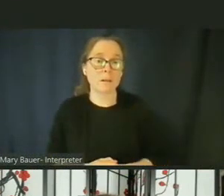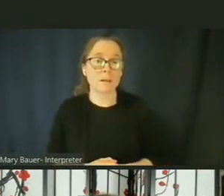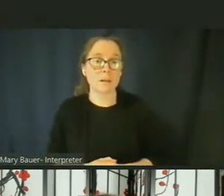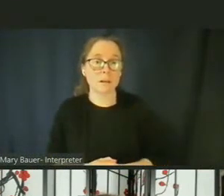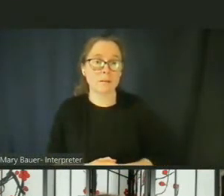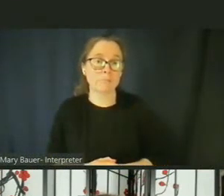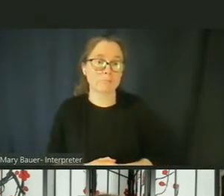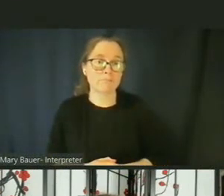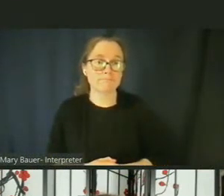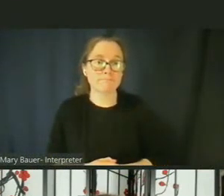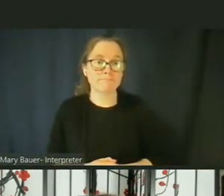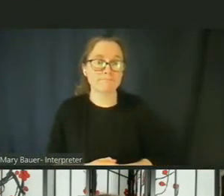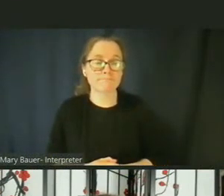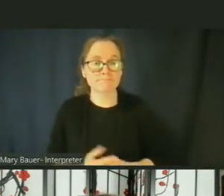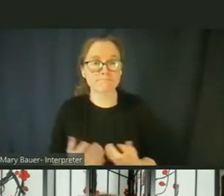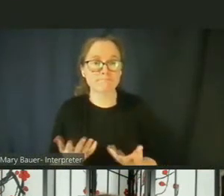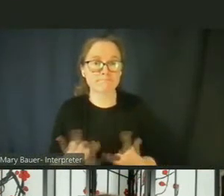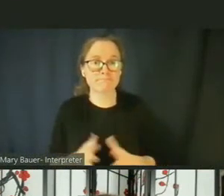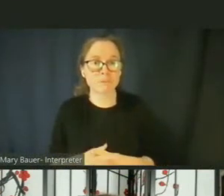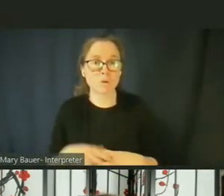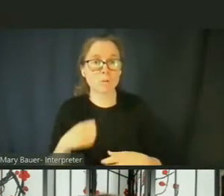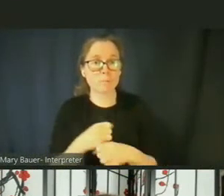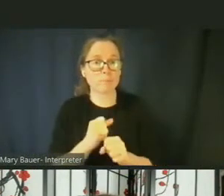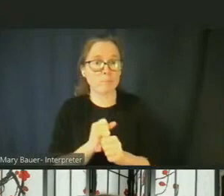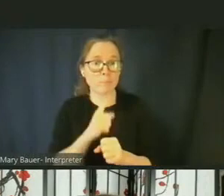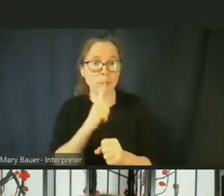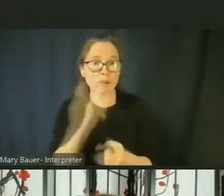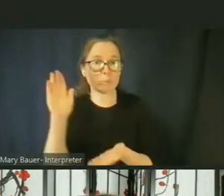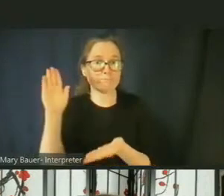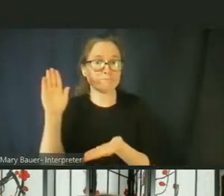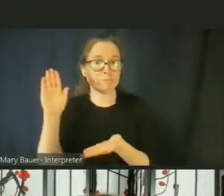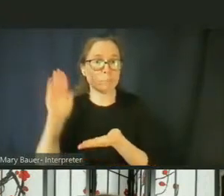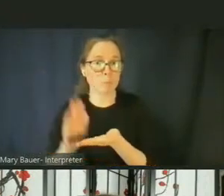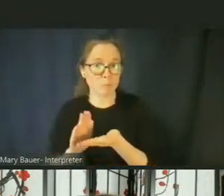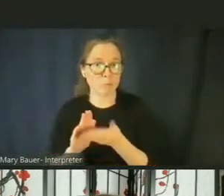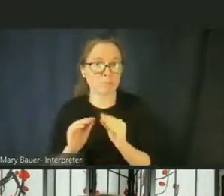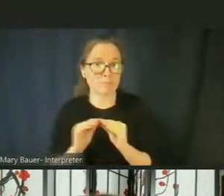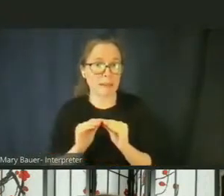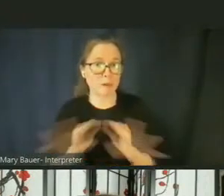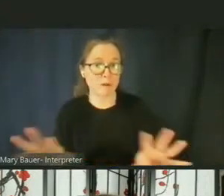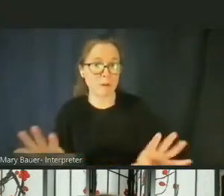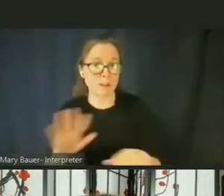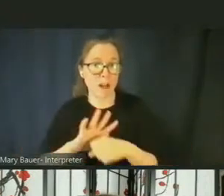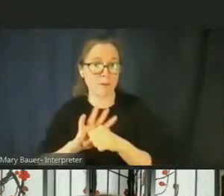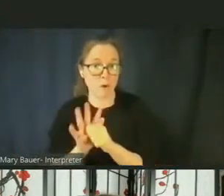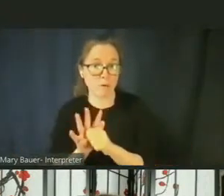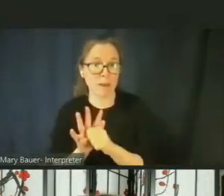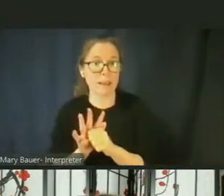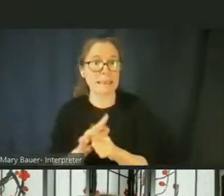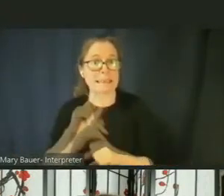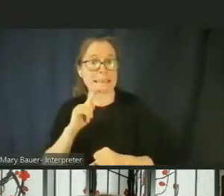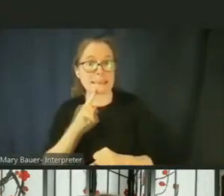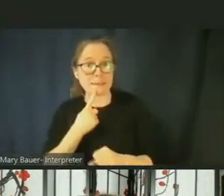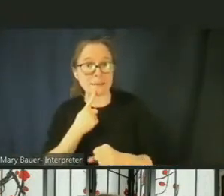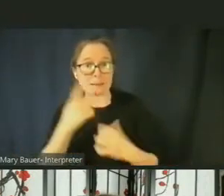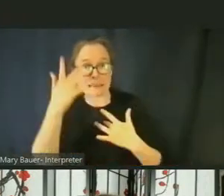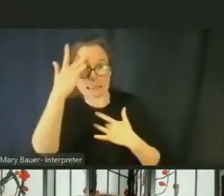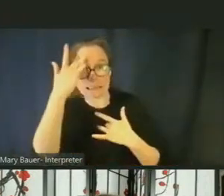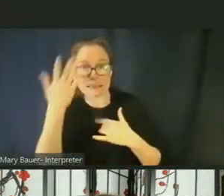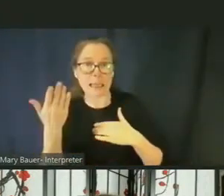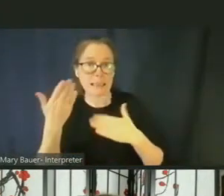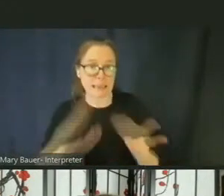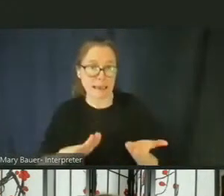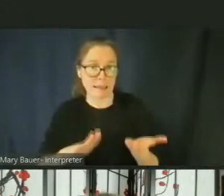vaccine are to talk about, or to ensure that there's a reduction in transmission, severe illness, and death.